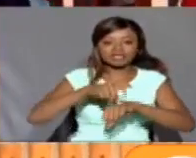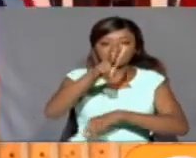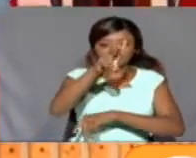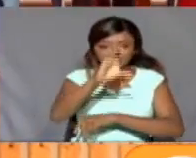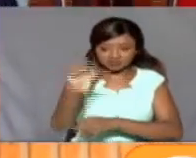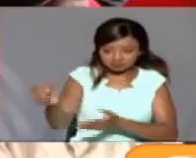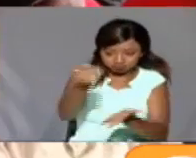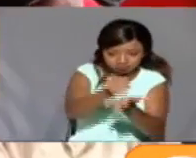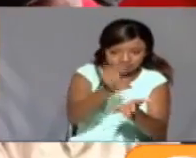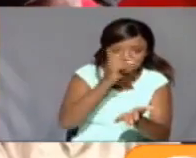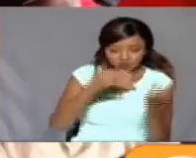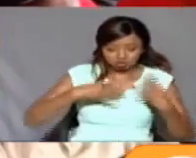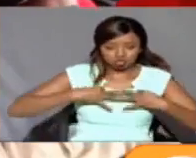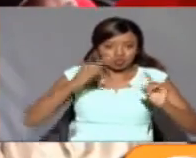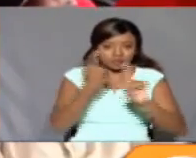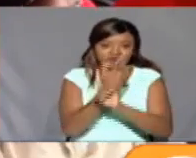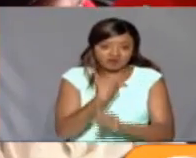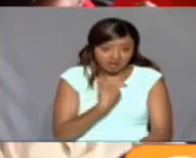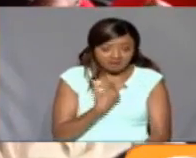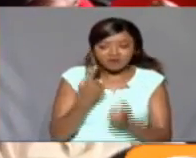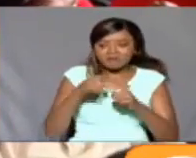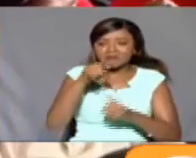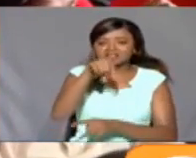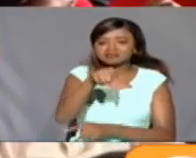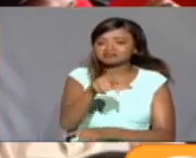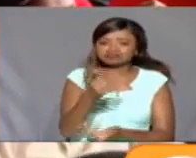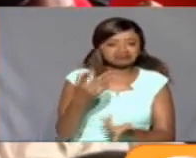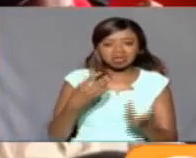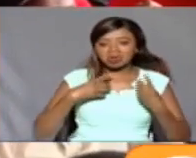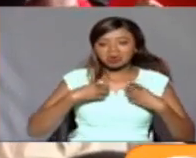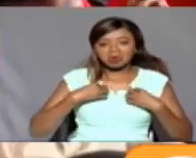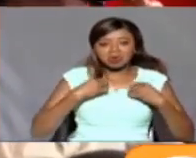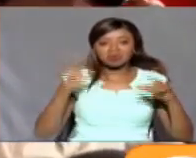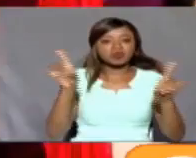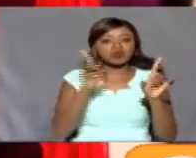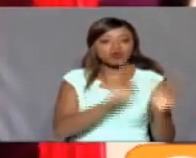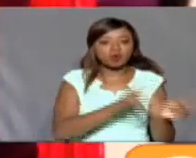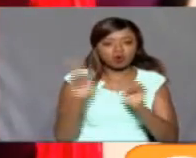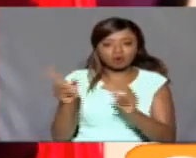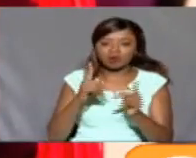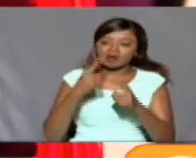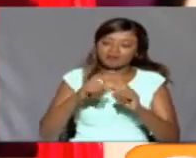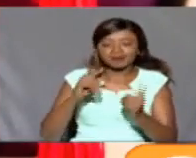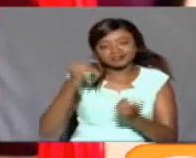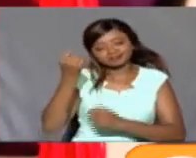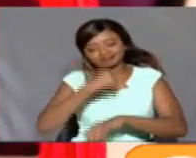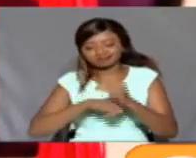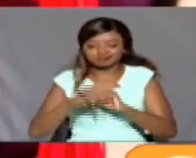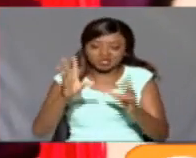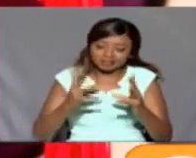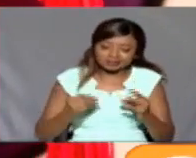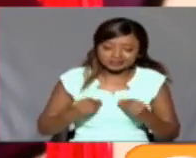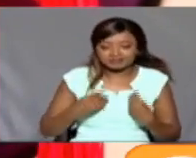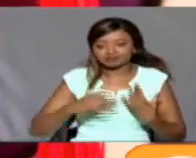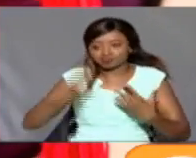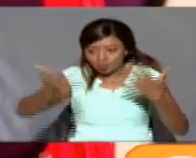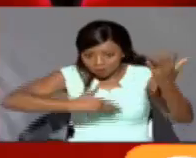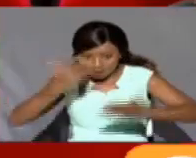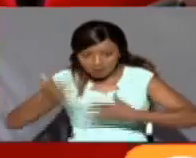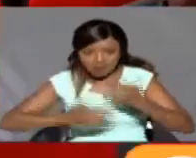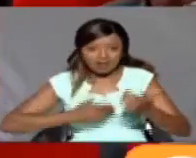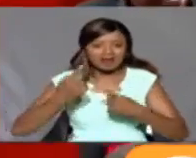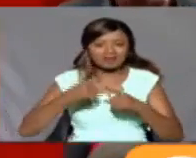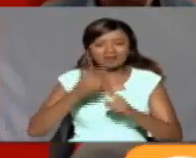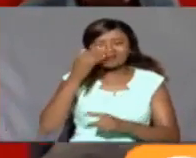functions, Professor Kiama assumed the role of the VC, welcoming the first-year students to campus. Despite the resistance from various quarters within the